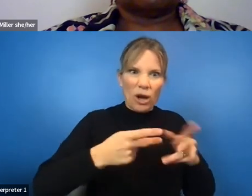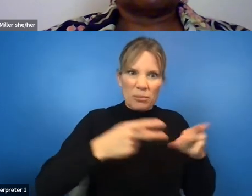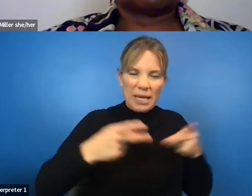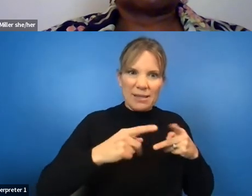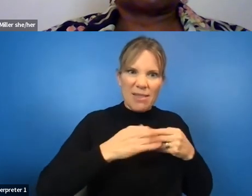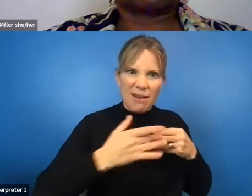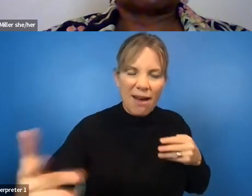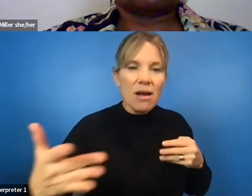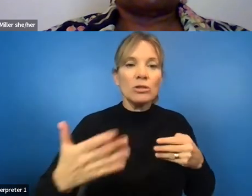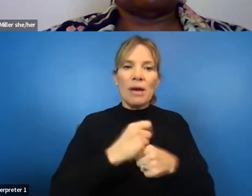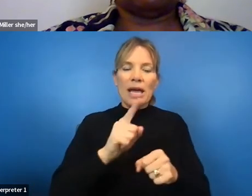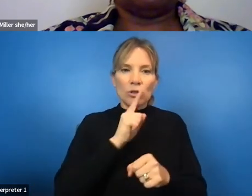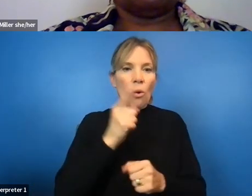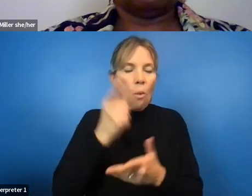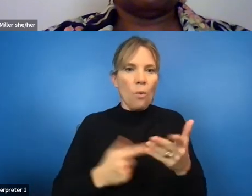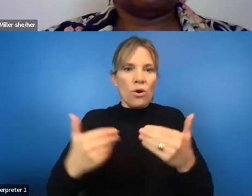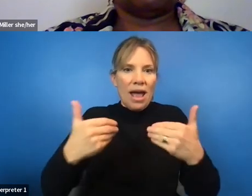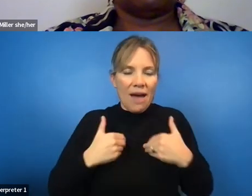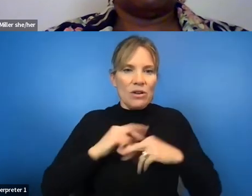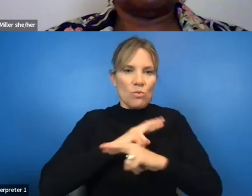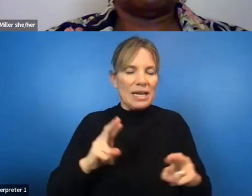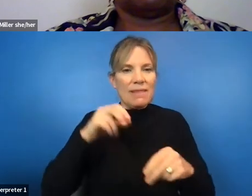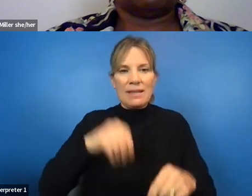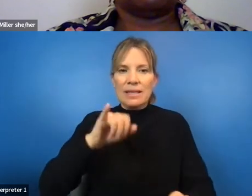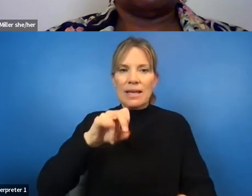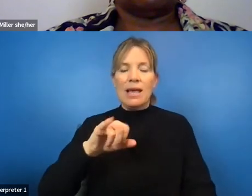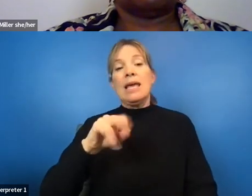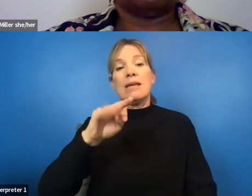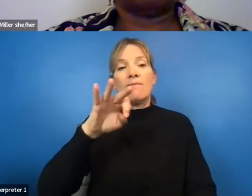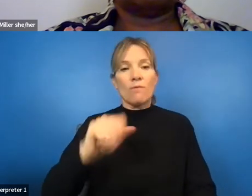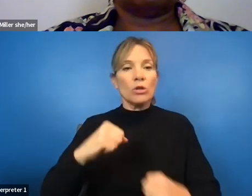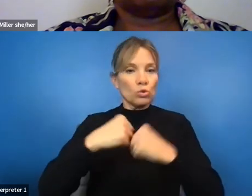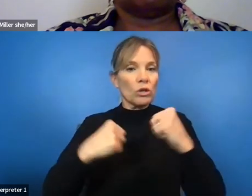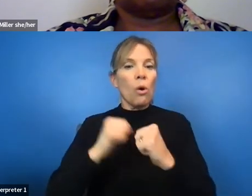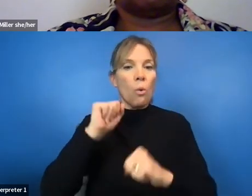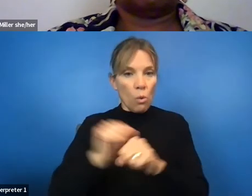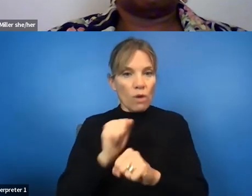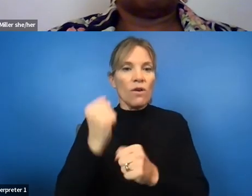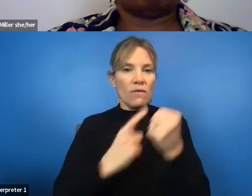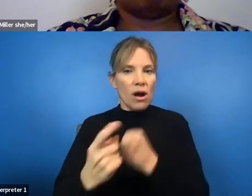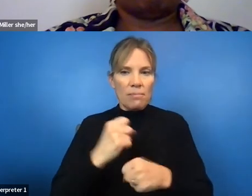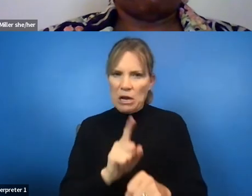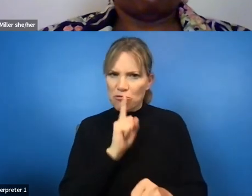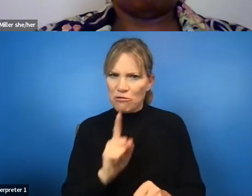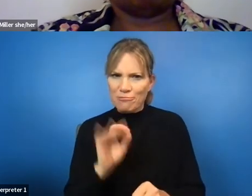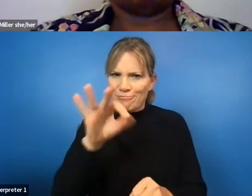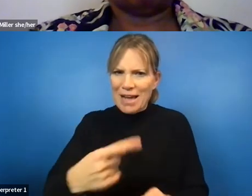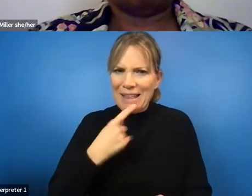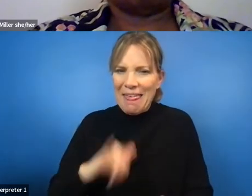this infrastructure that we're building could work for everyone. So I just want to make sure I say